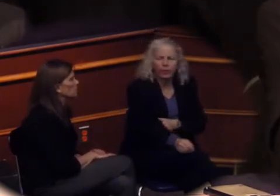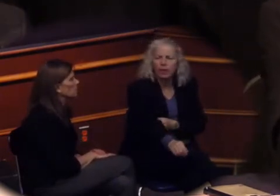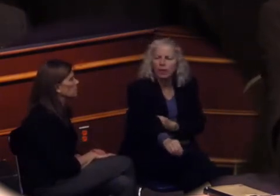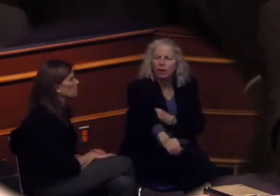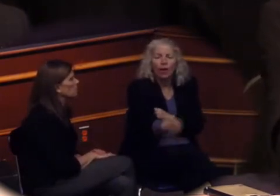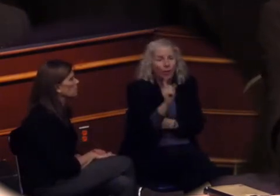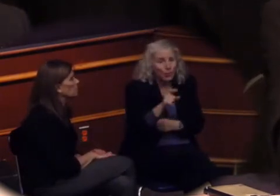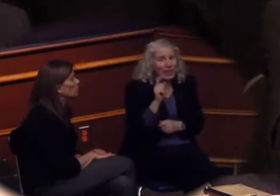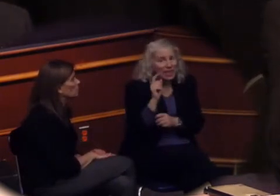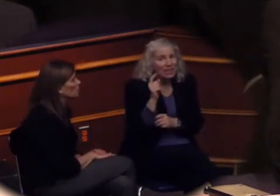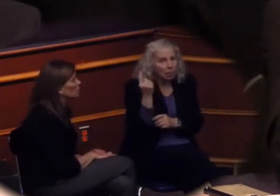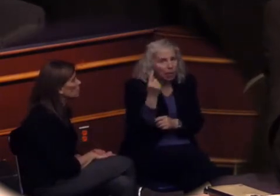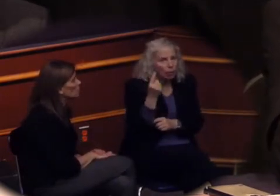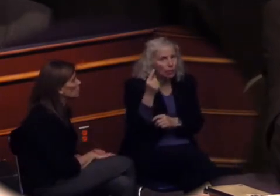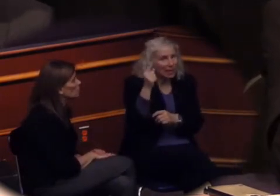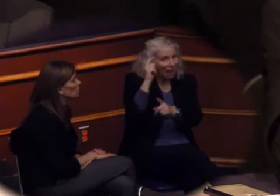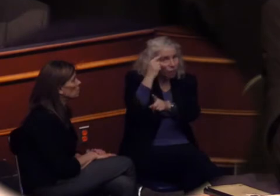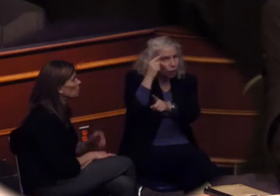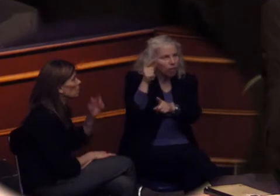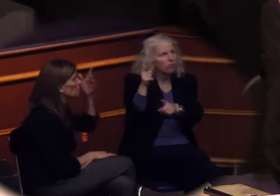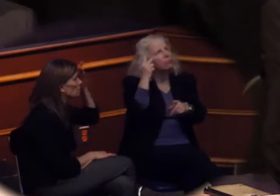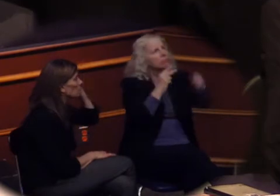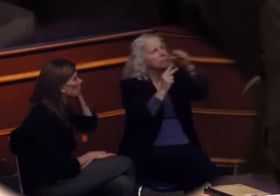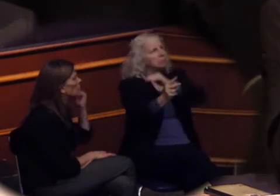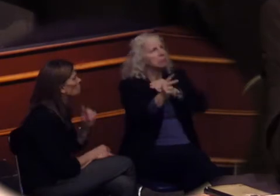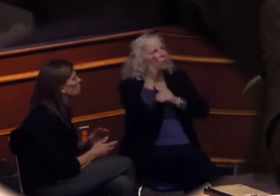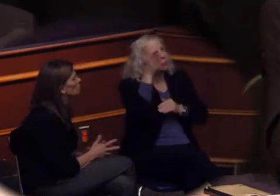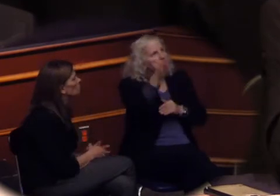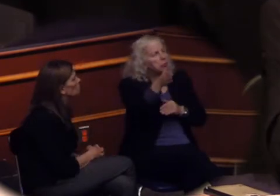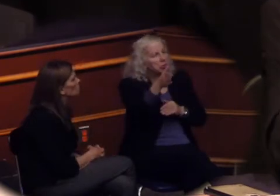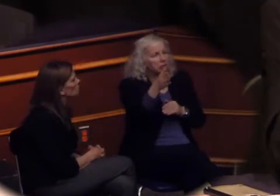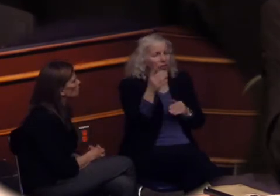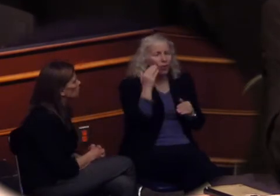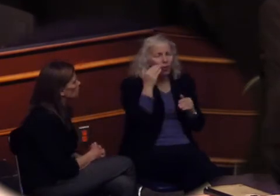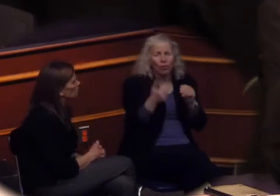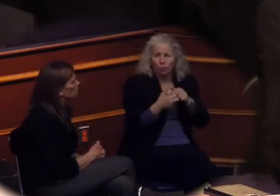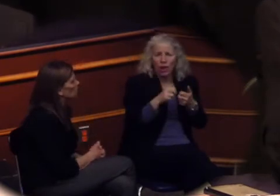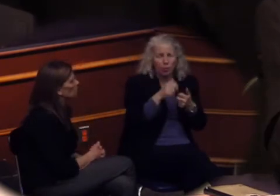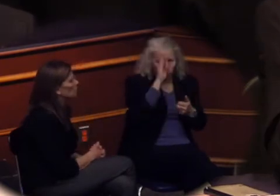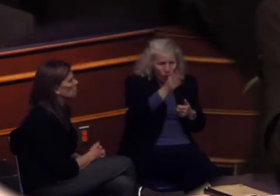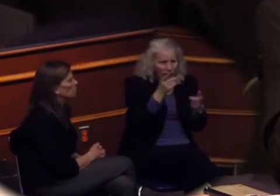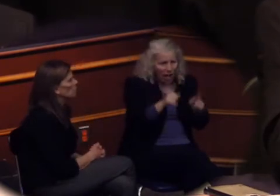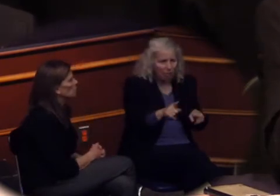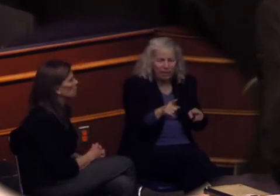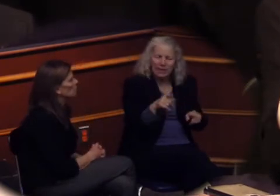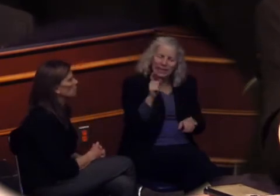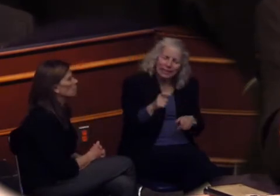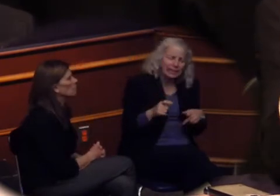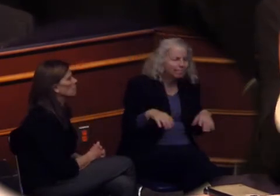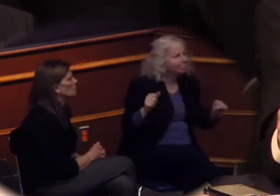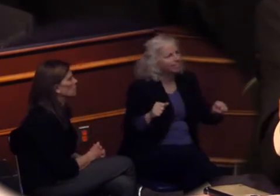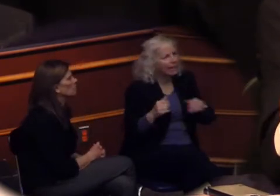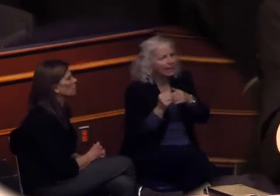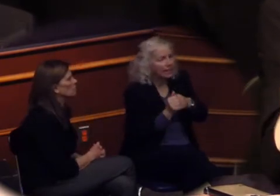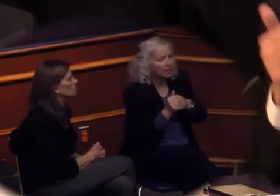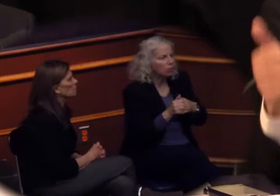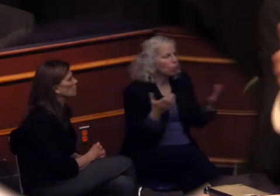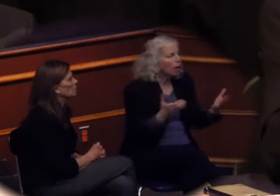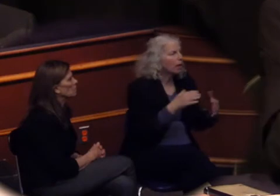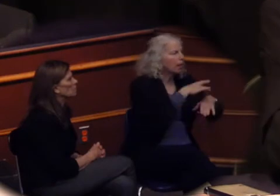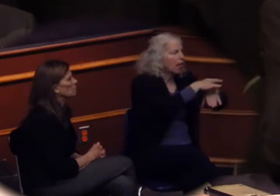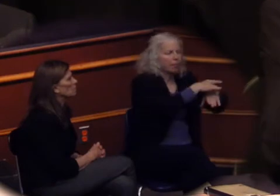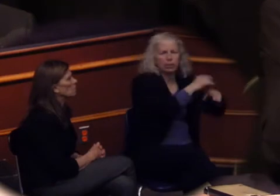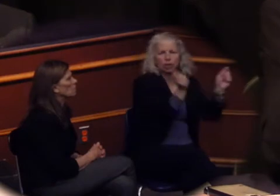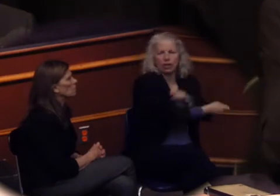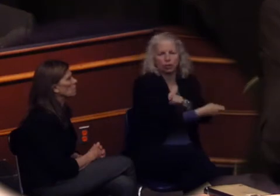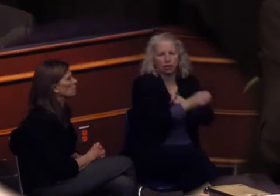need a governor who can look into the future. We have problems coming at us that need leadership. Number one is climate change, on which